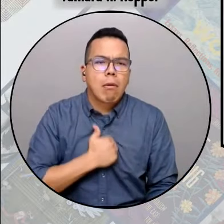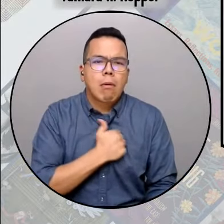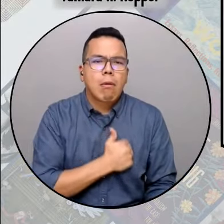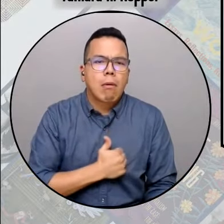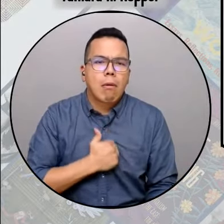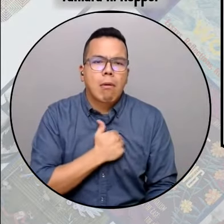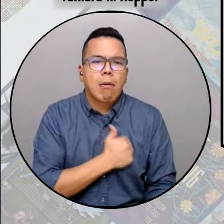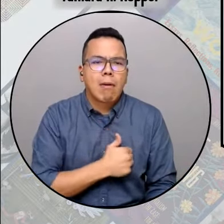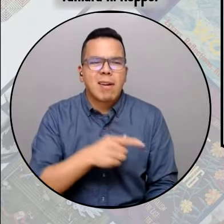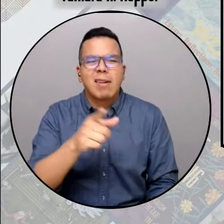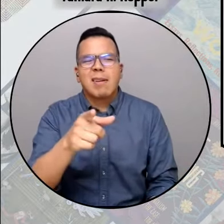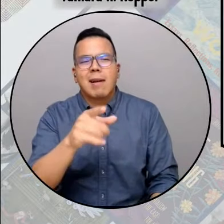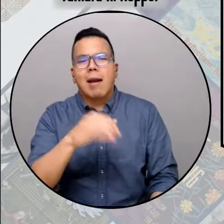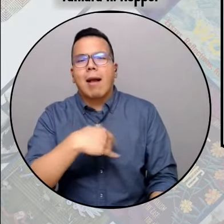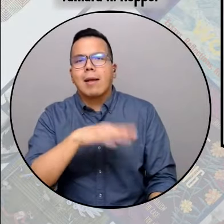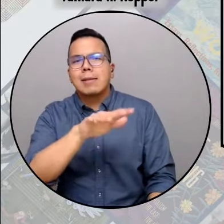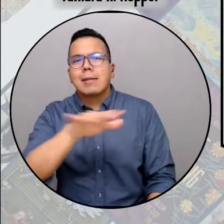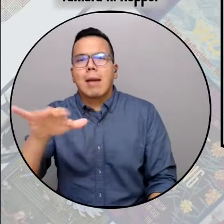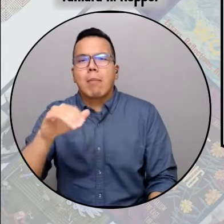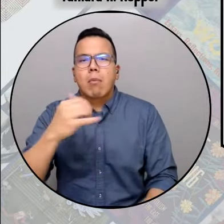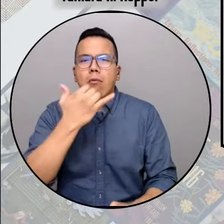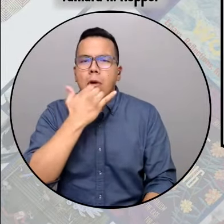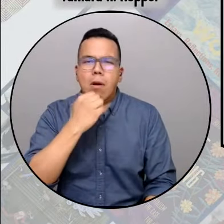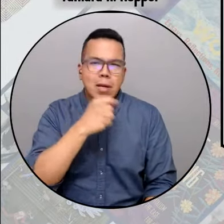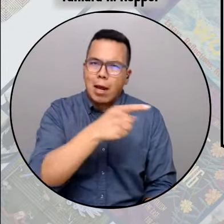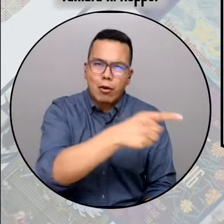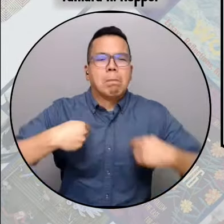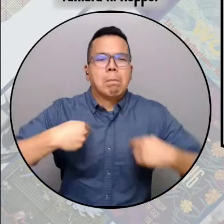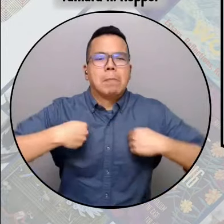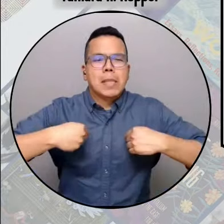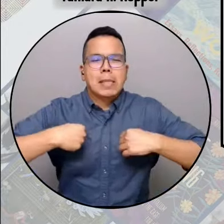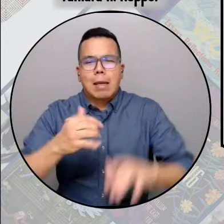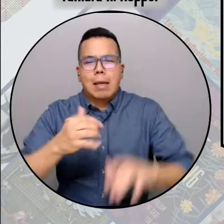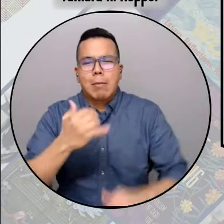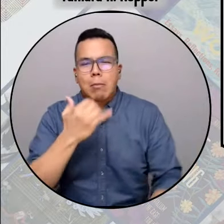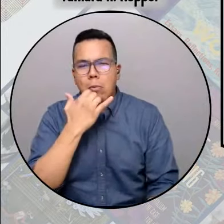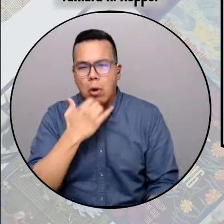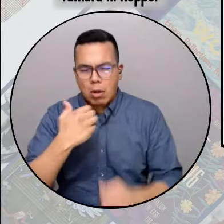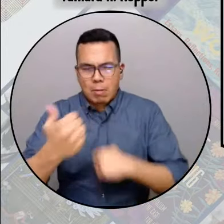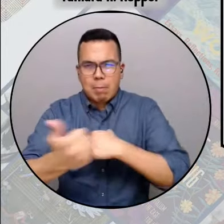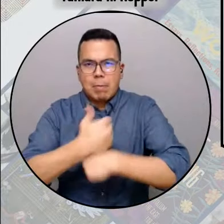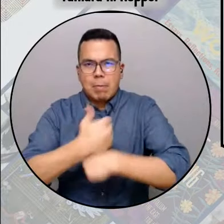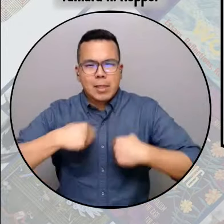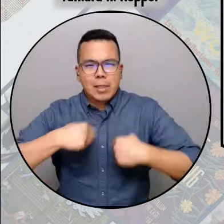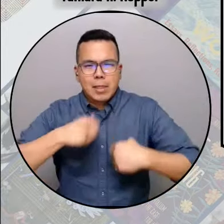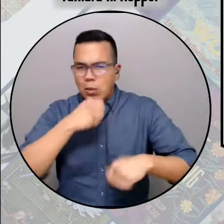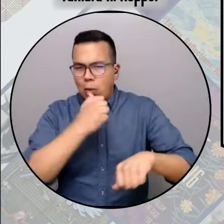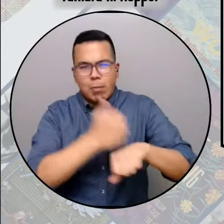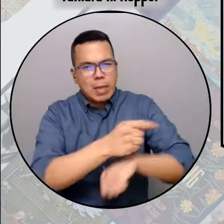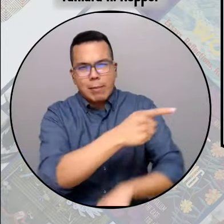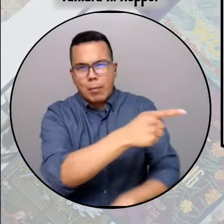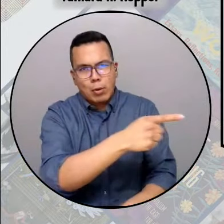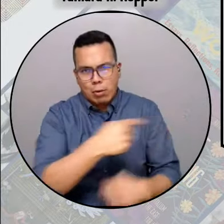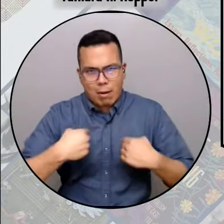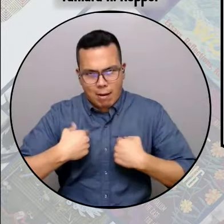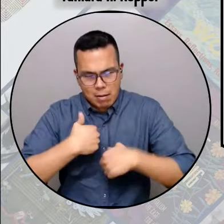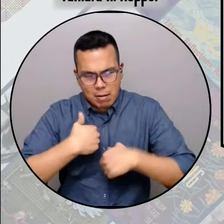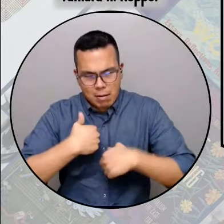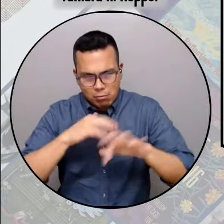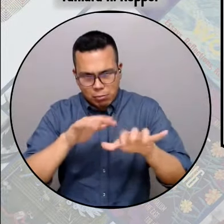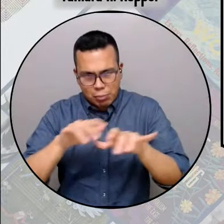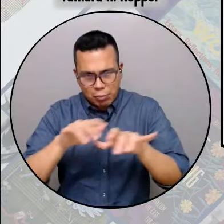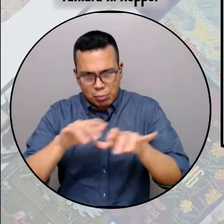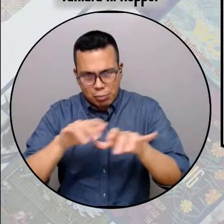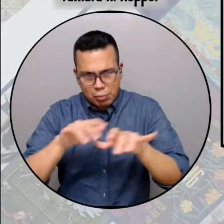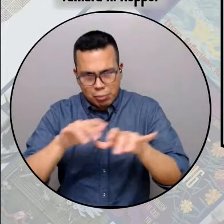of modern ideas. This is not her typo, this is mine, okay? So blame this on me, doctor, not Dr. Nye, okay? So these categories were